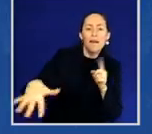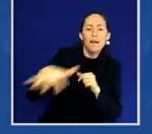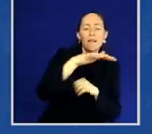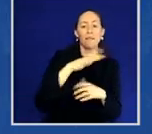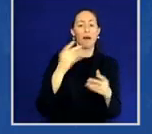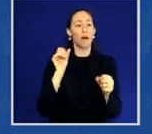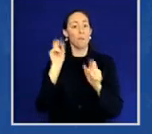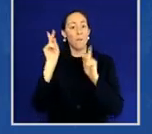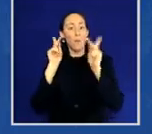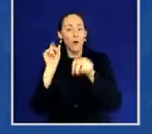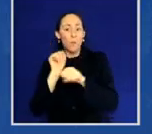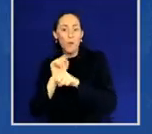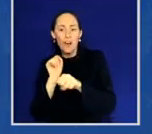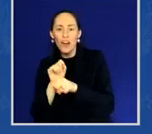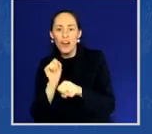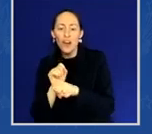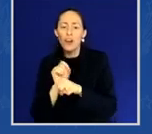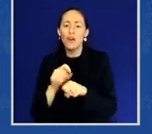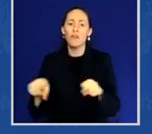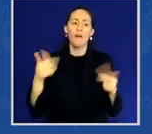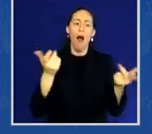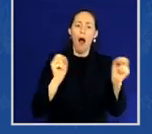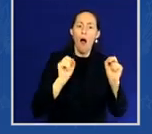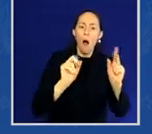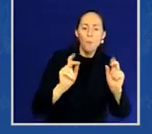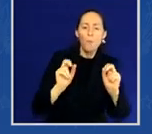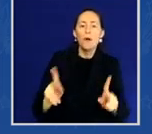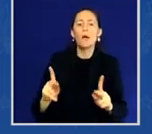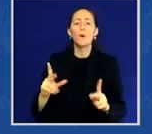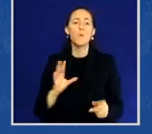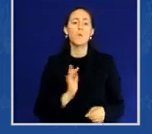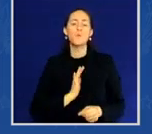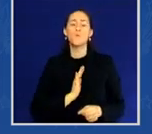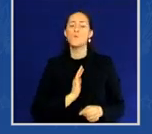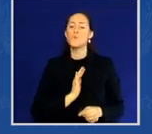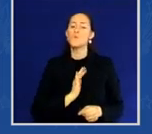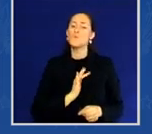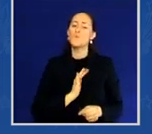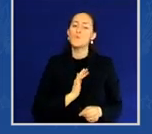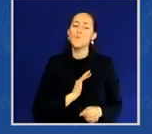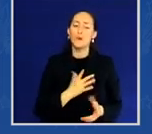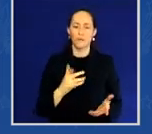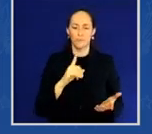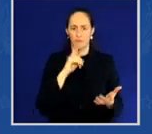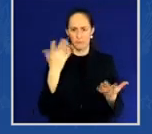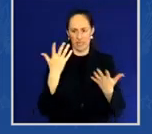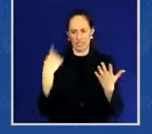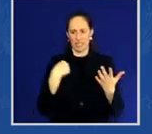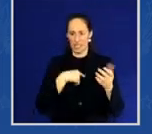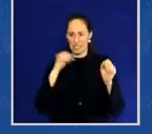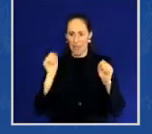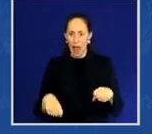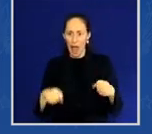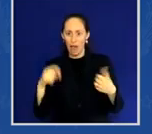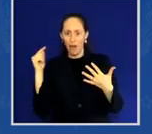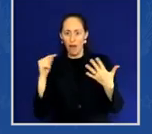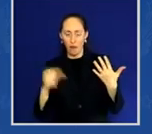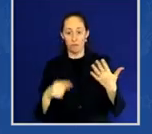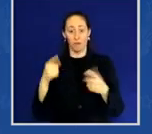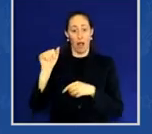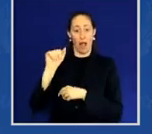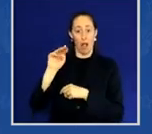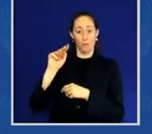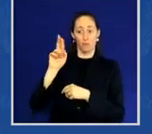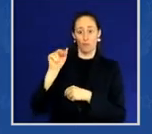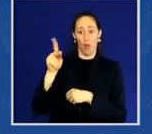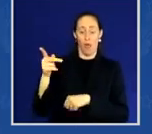on opportunities. And again, all the things we have to do to put Amtrak in place and be one of the